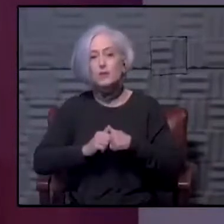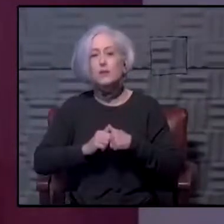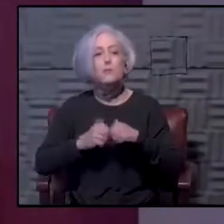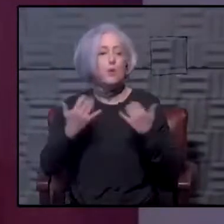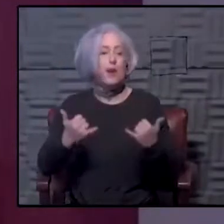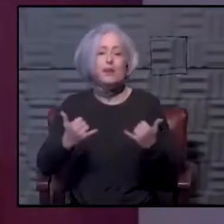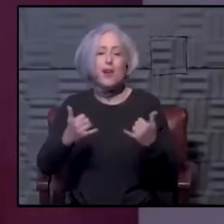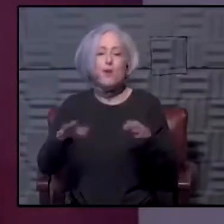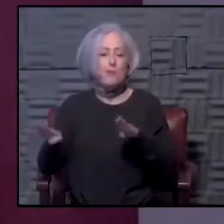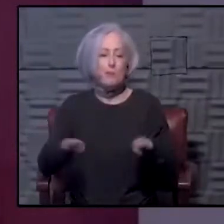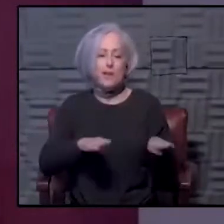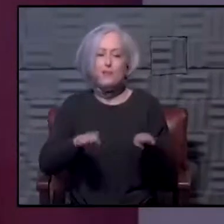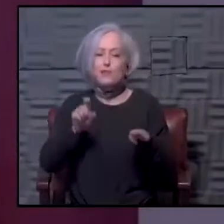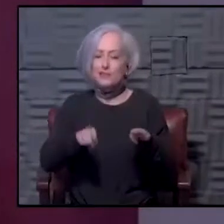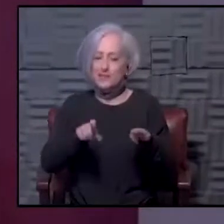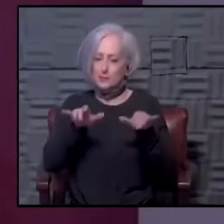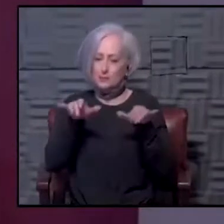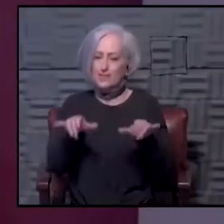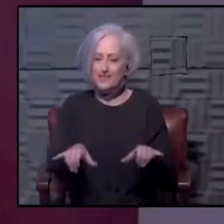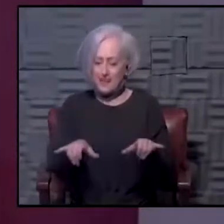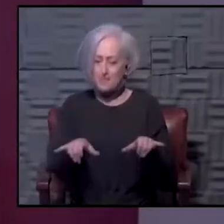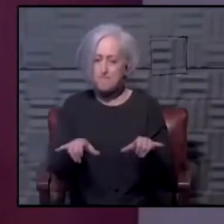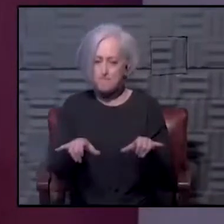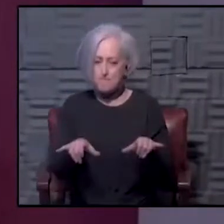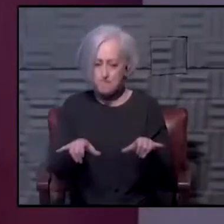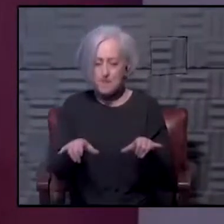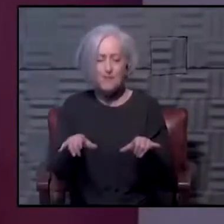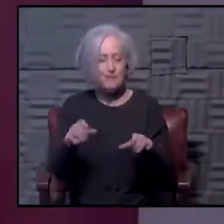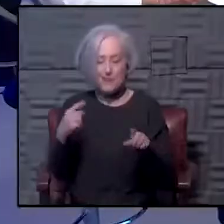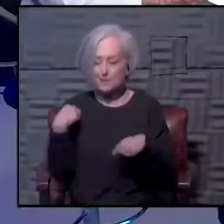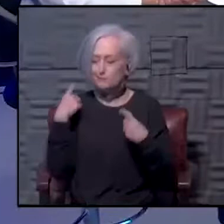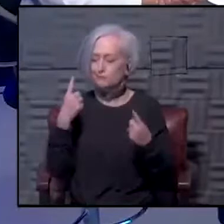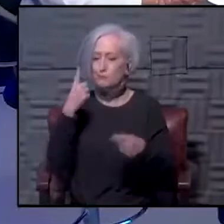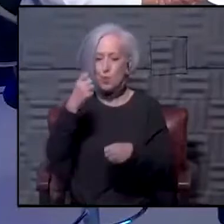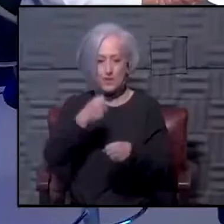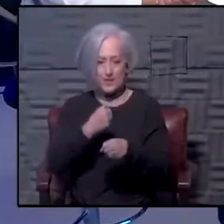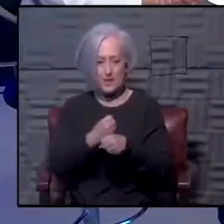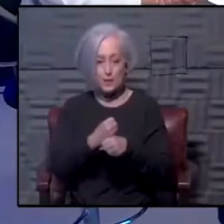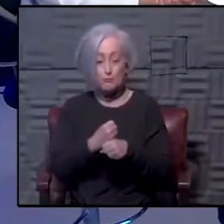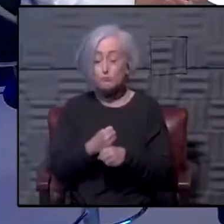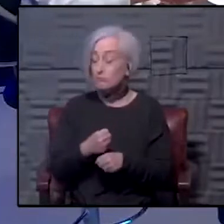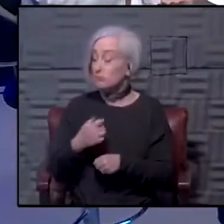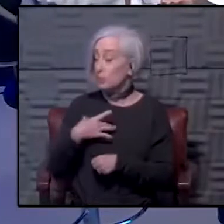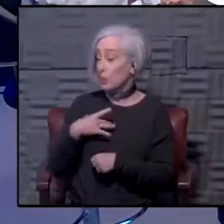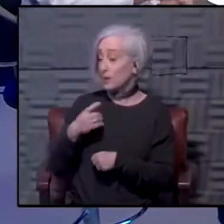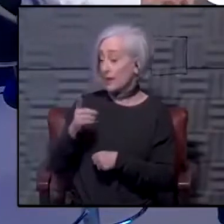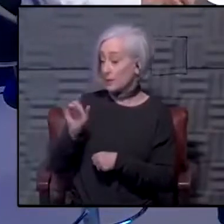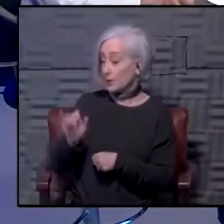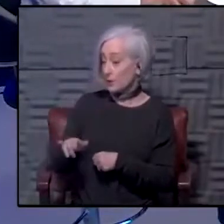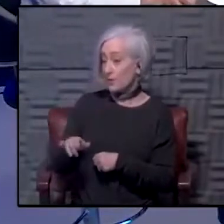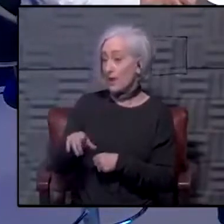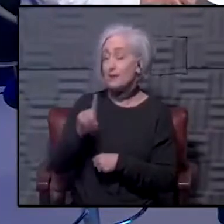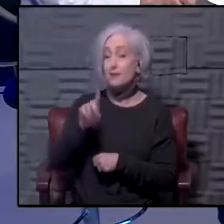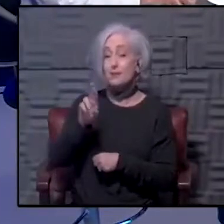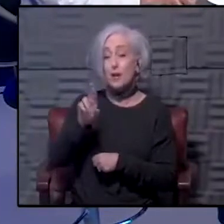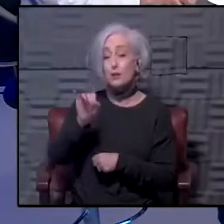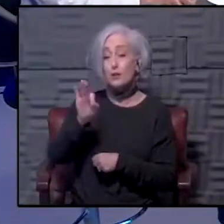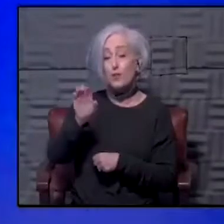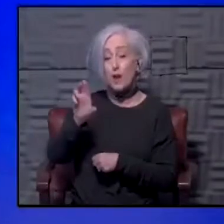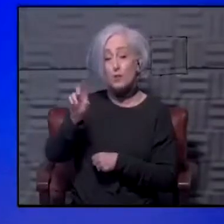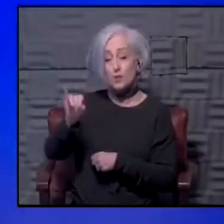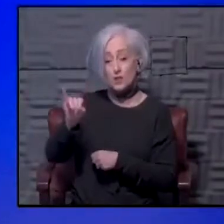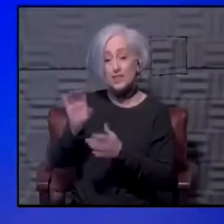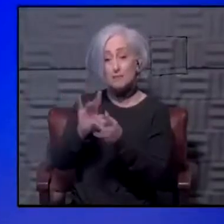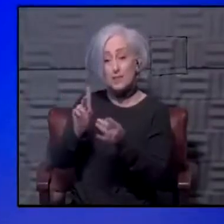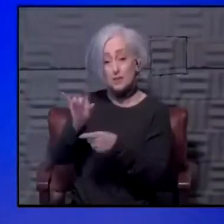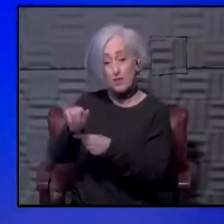our behaviors that we've been undergoing for the last year. Yeah, we would like to, and Dr. Fauci even mentioned that in one of his interviews.